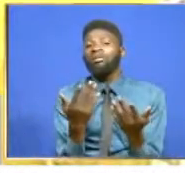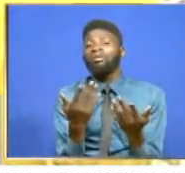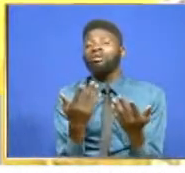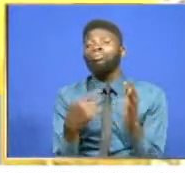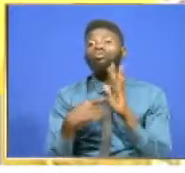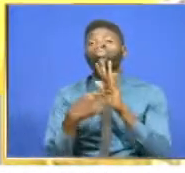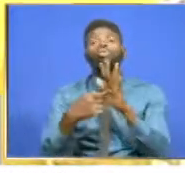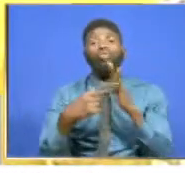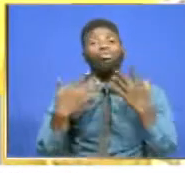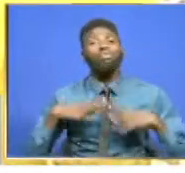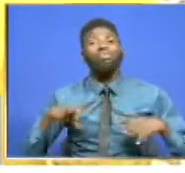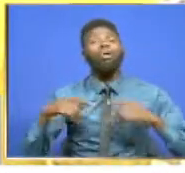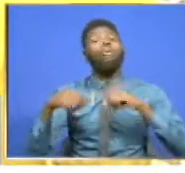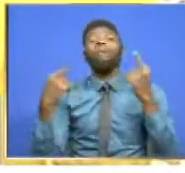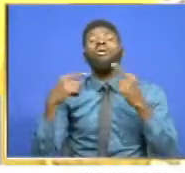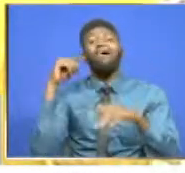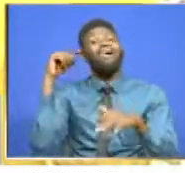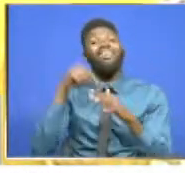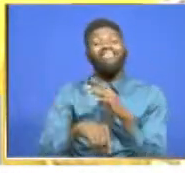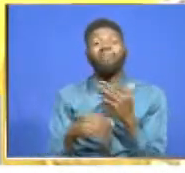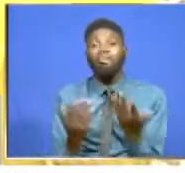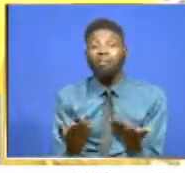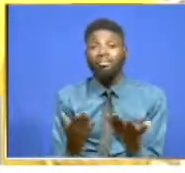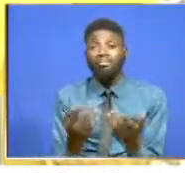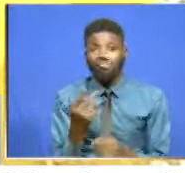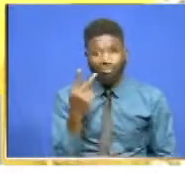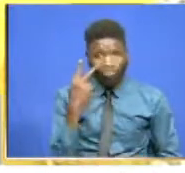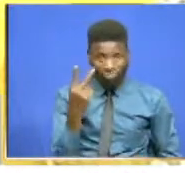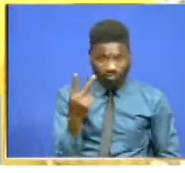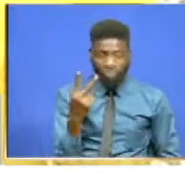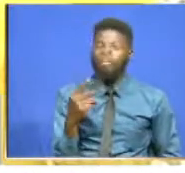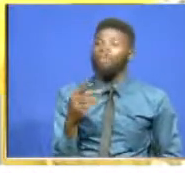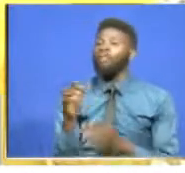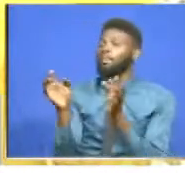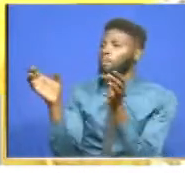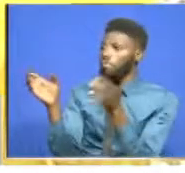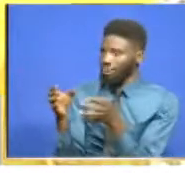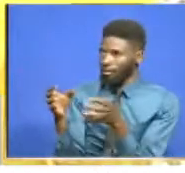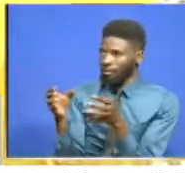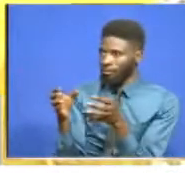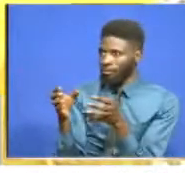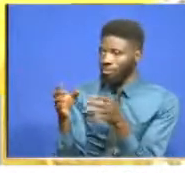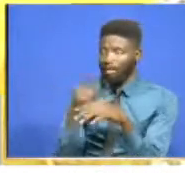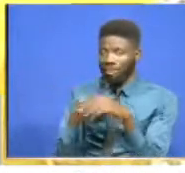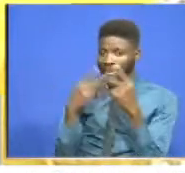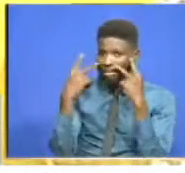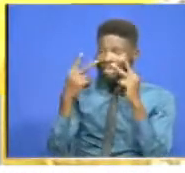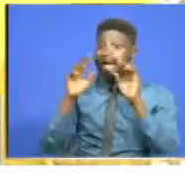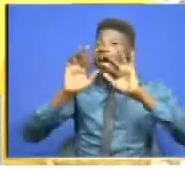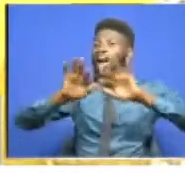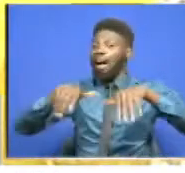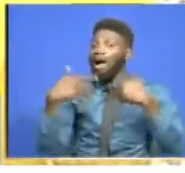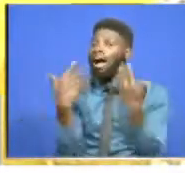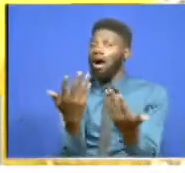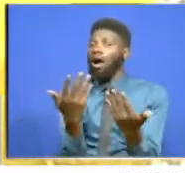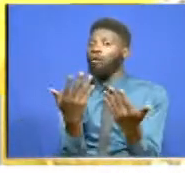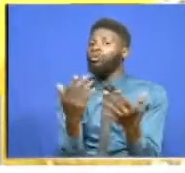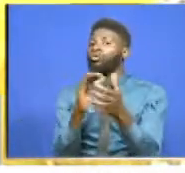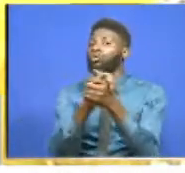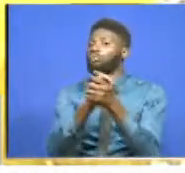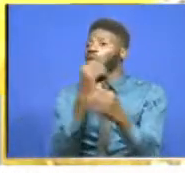than what has just happened. Because you see, party, if you look at the way Jubilee has